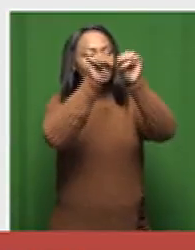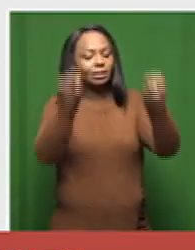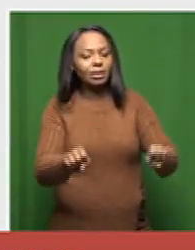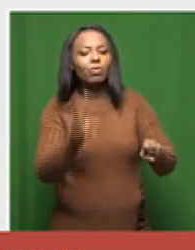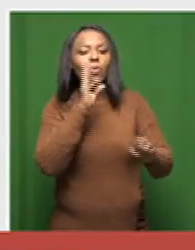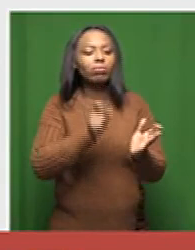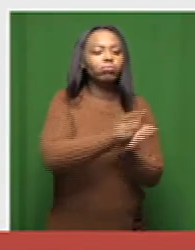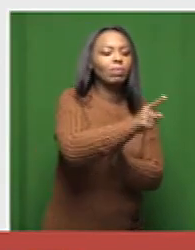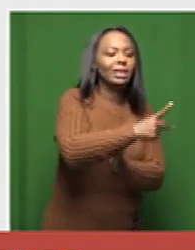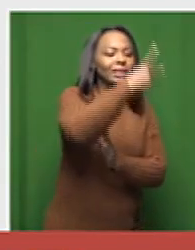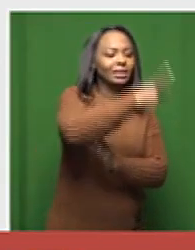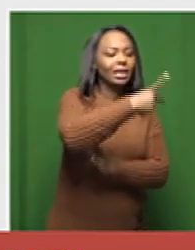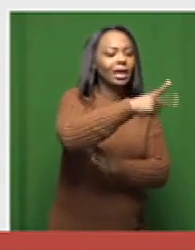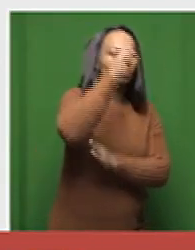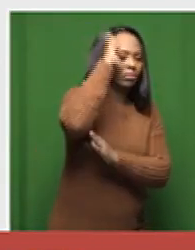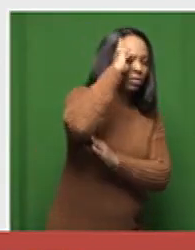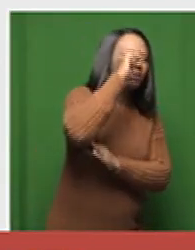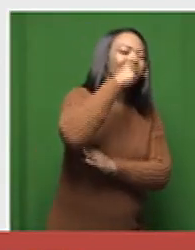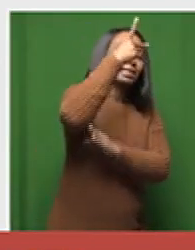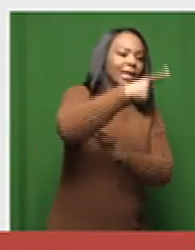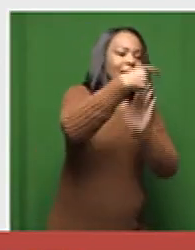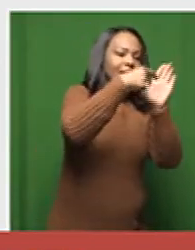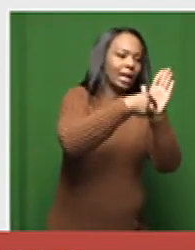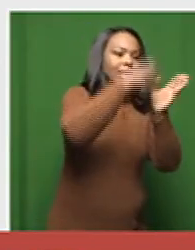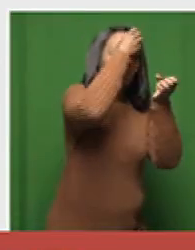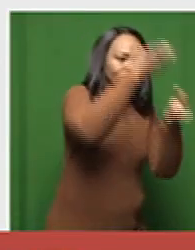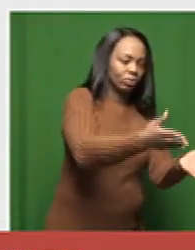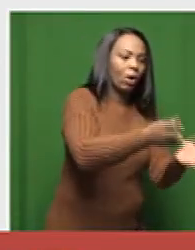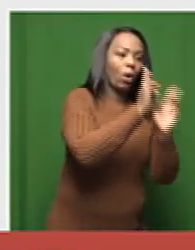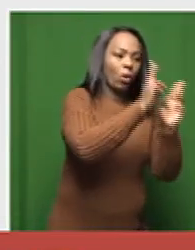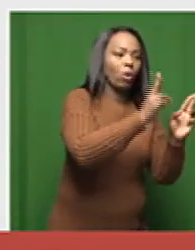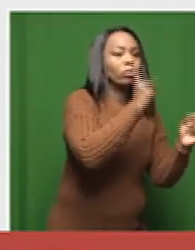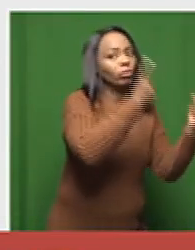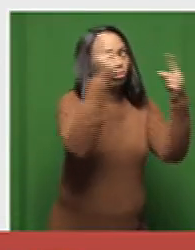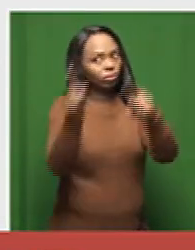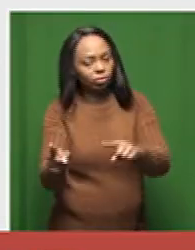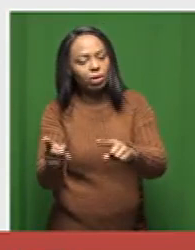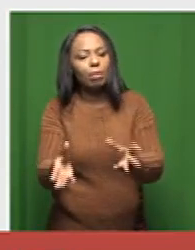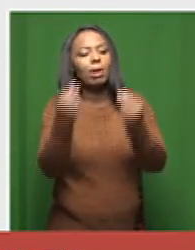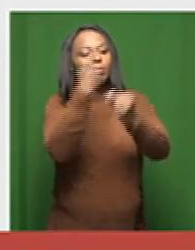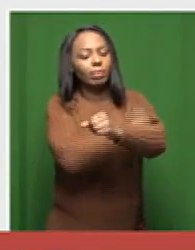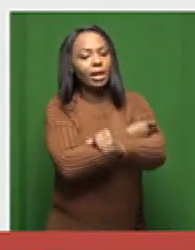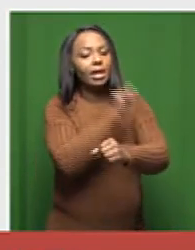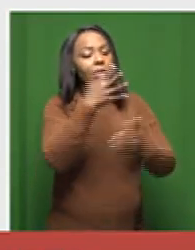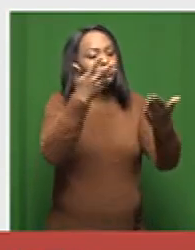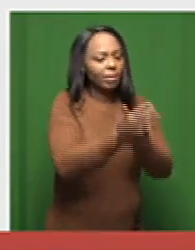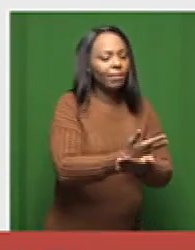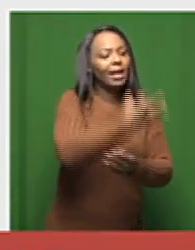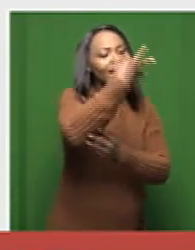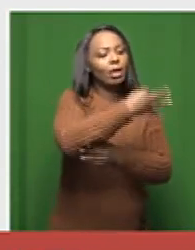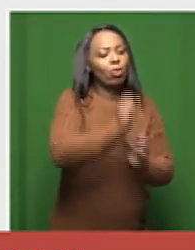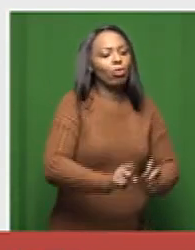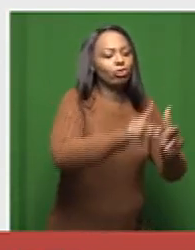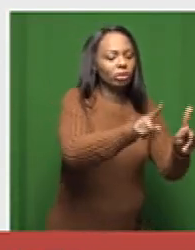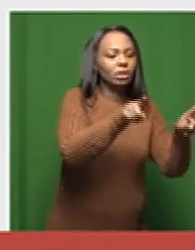of a second date, and we'll hope that you then go in and get vaccinated. If you miss that, you have a third opportunity, and you'll